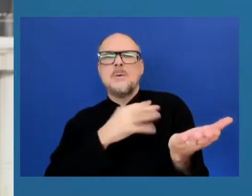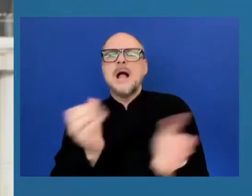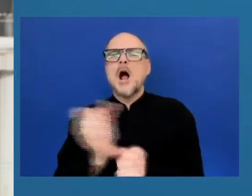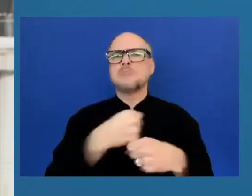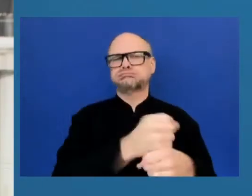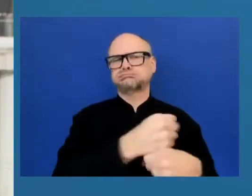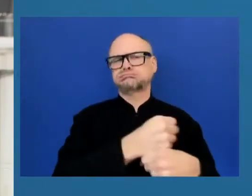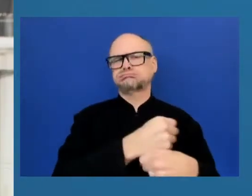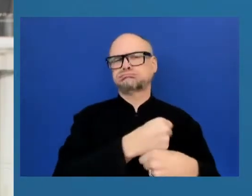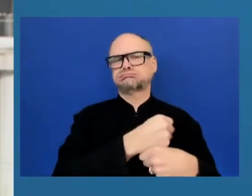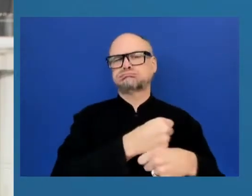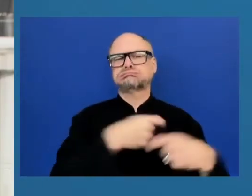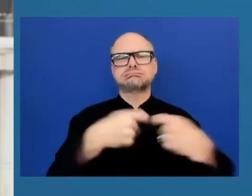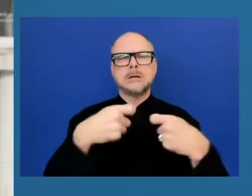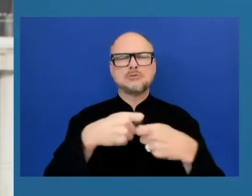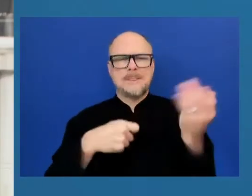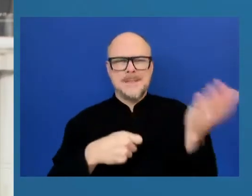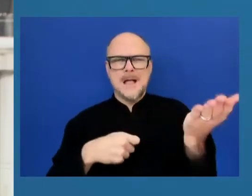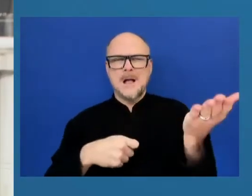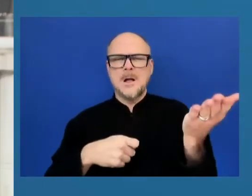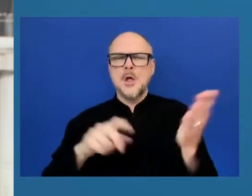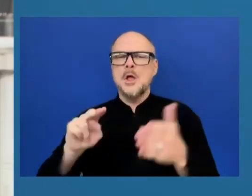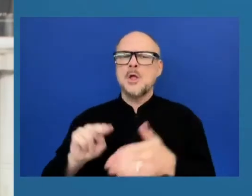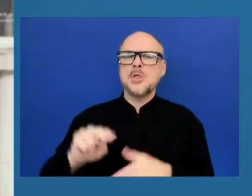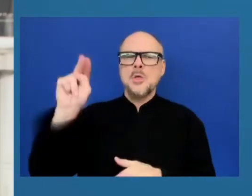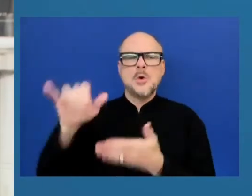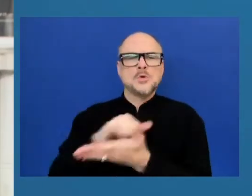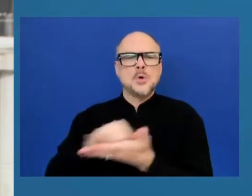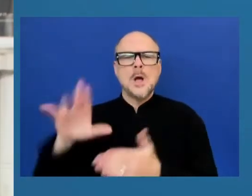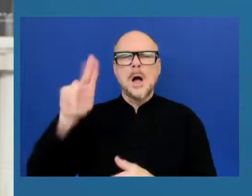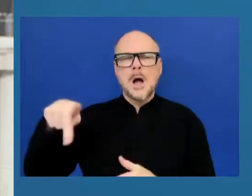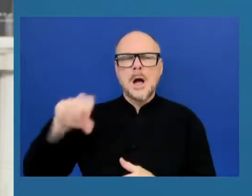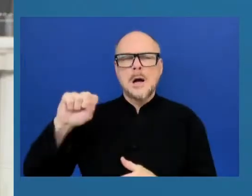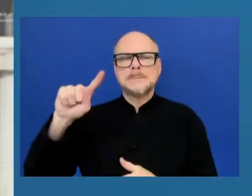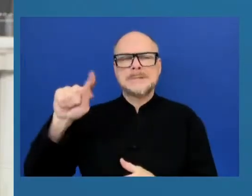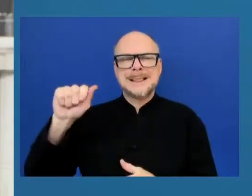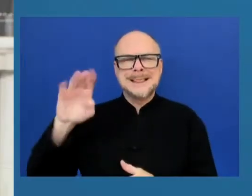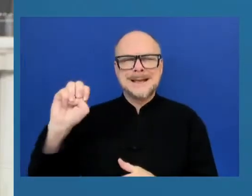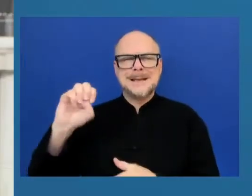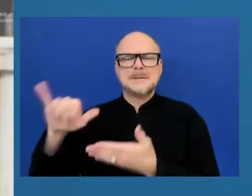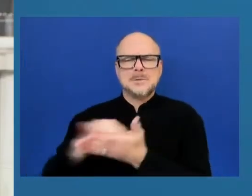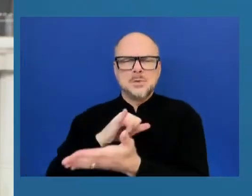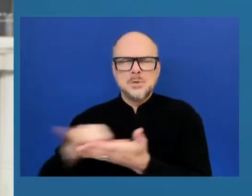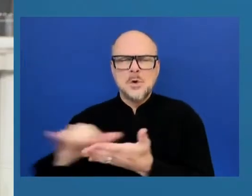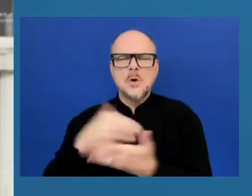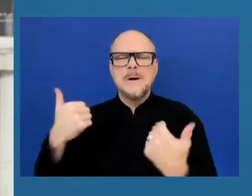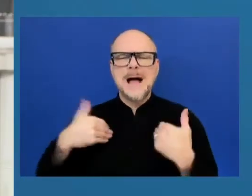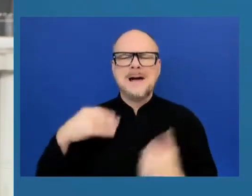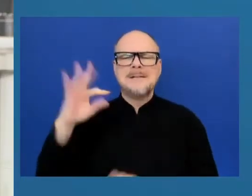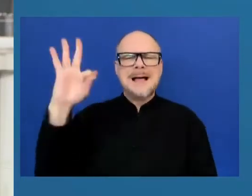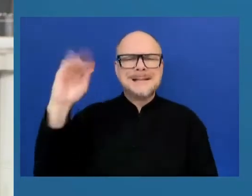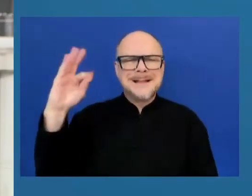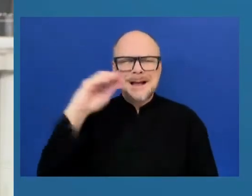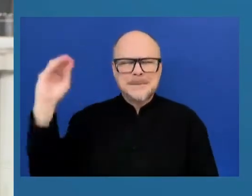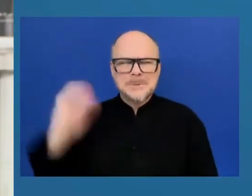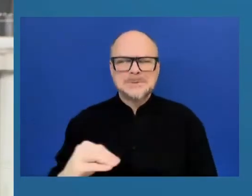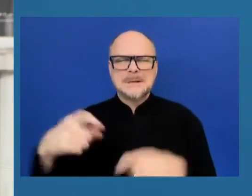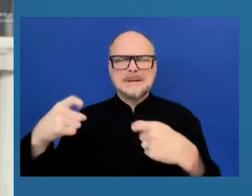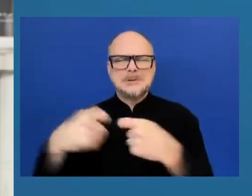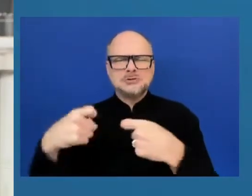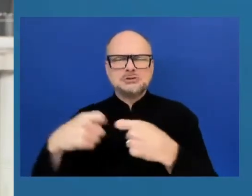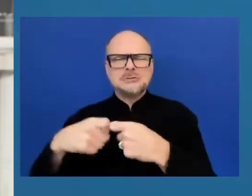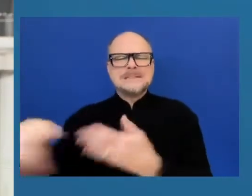here. Upstate New York gets 90% of its electricity from clean sources because of what's going on here and those nuclear